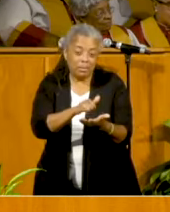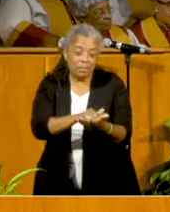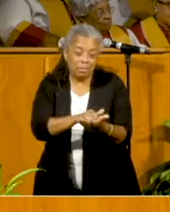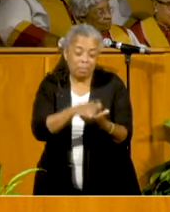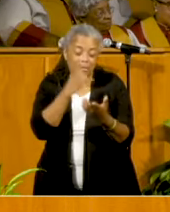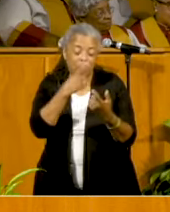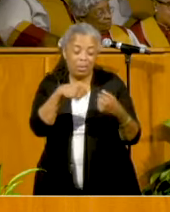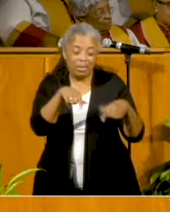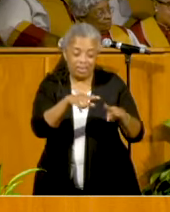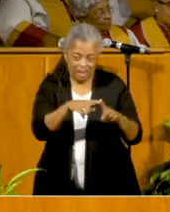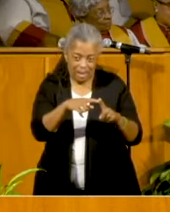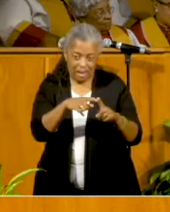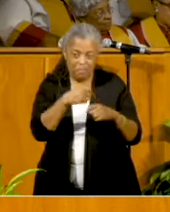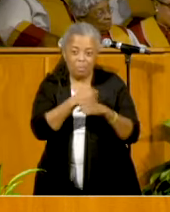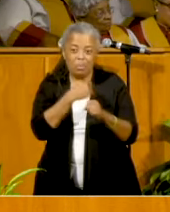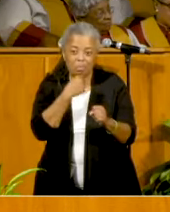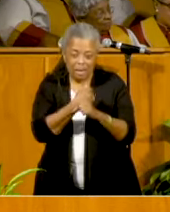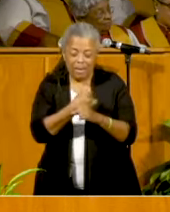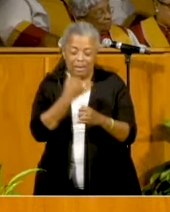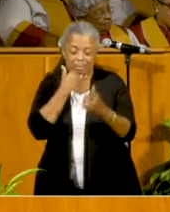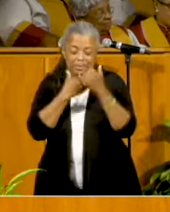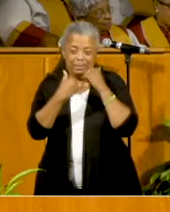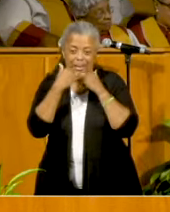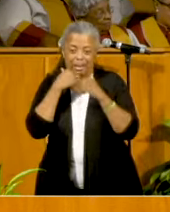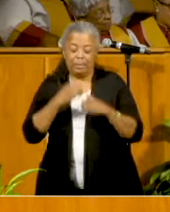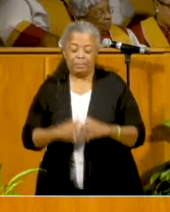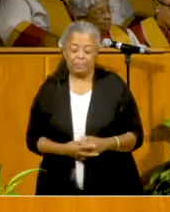for them to have made a mistake.